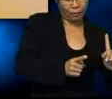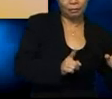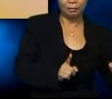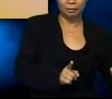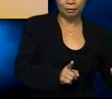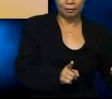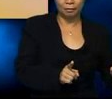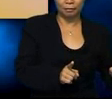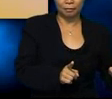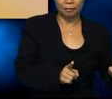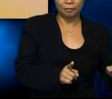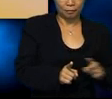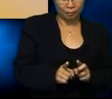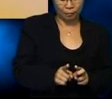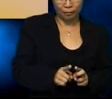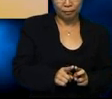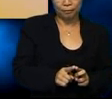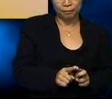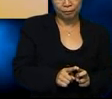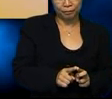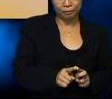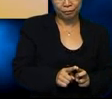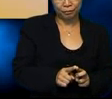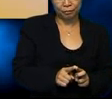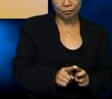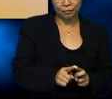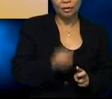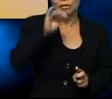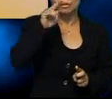That's number 1. Finas made